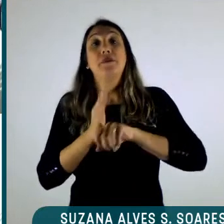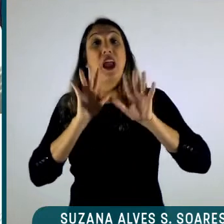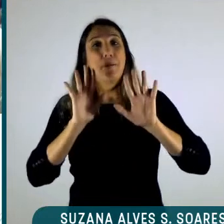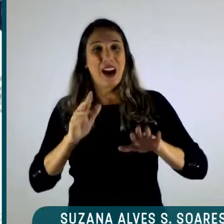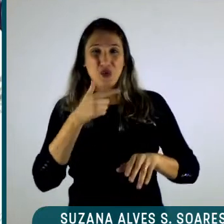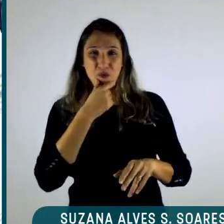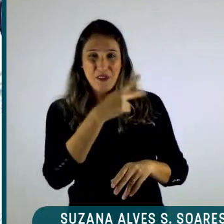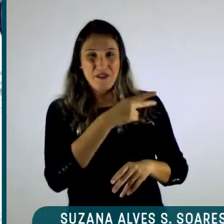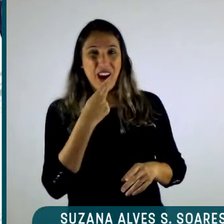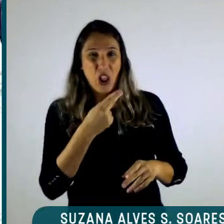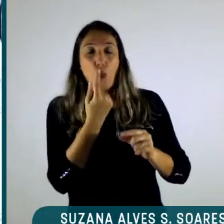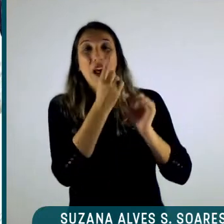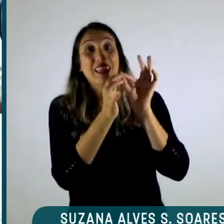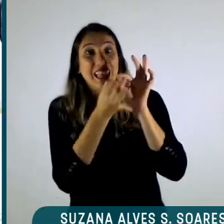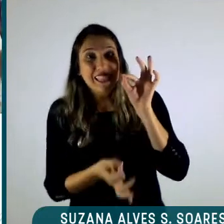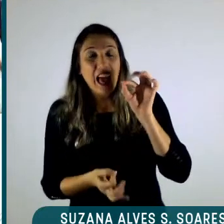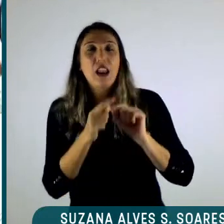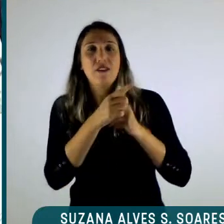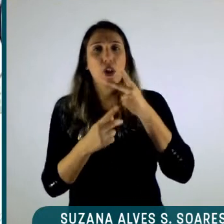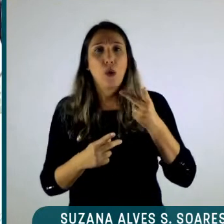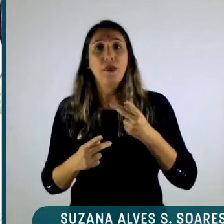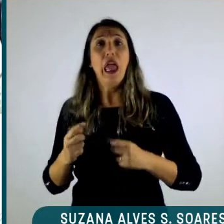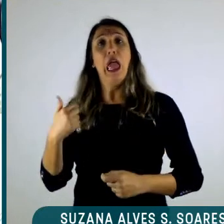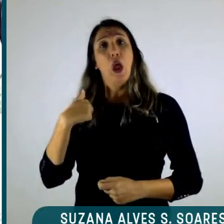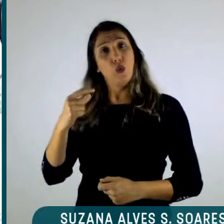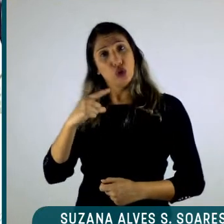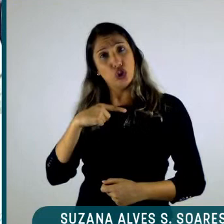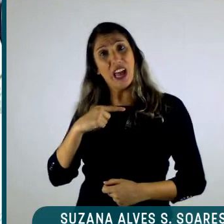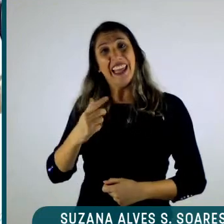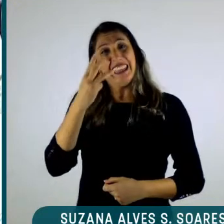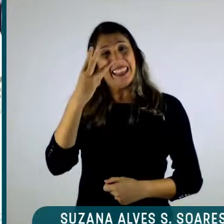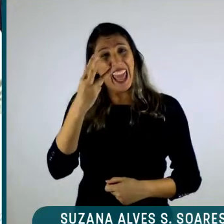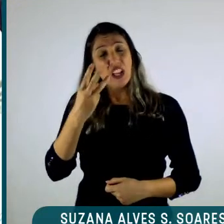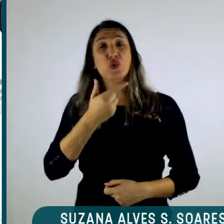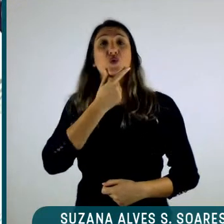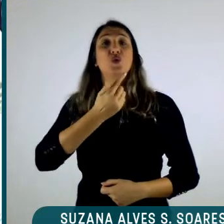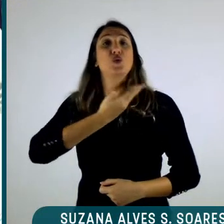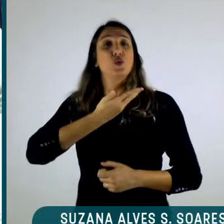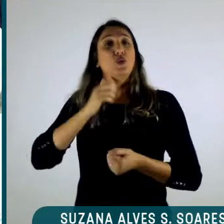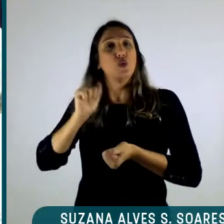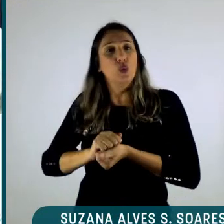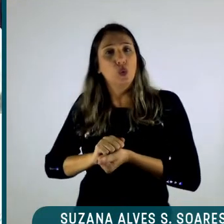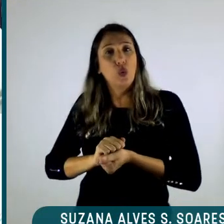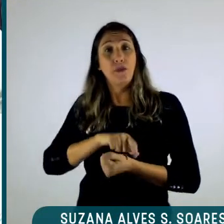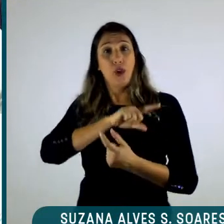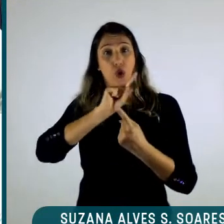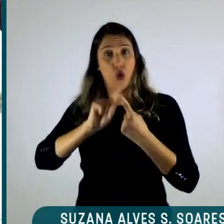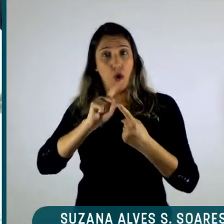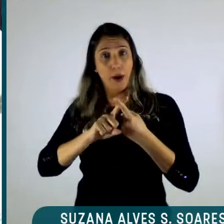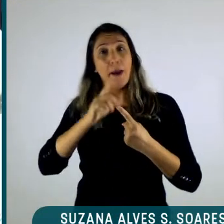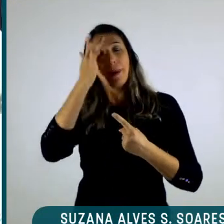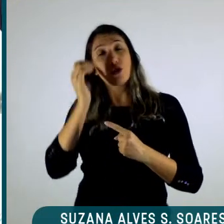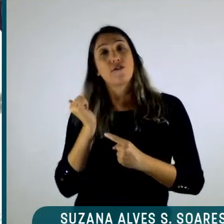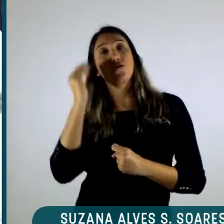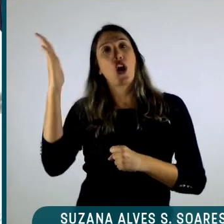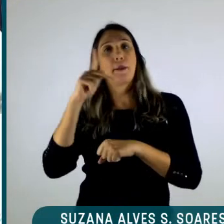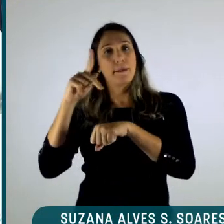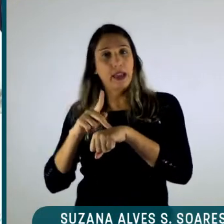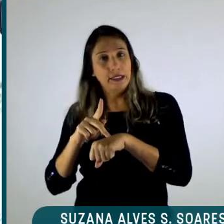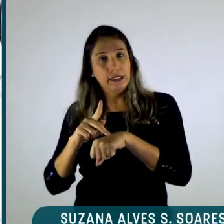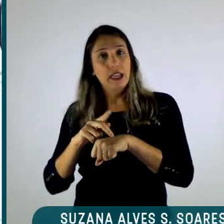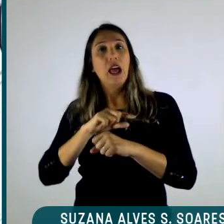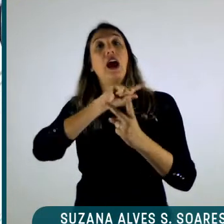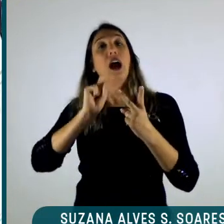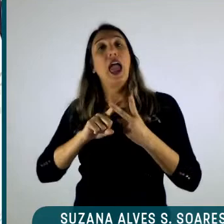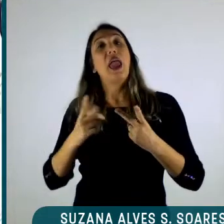time. But his statement says, and then I had three companions with me. One was